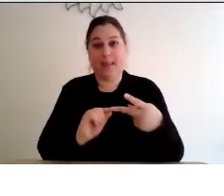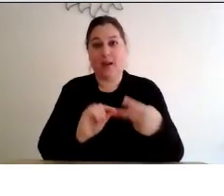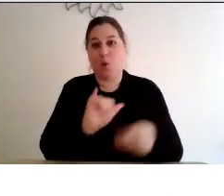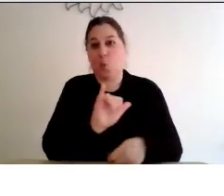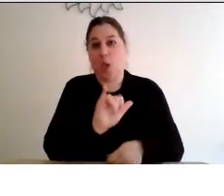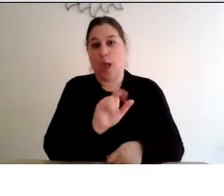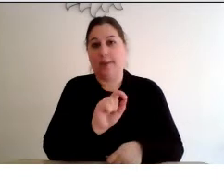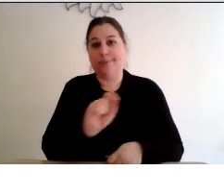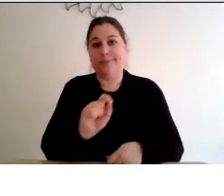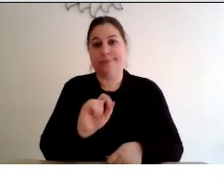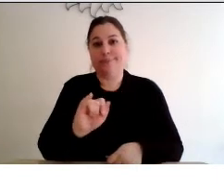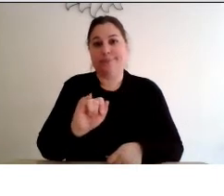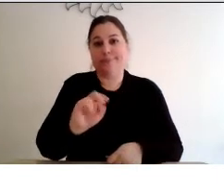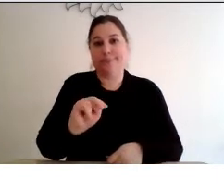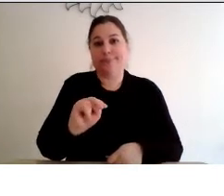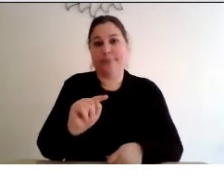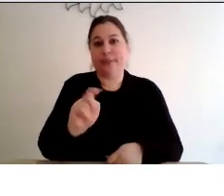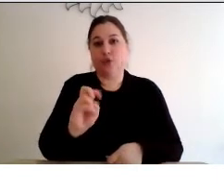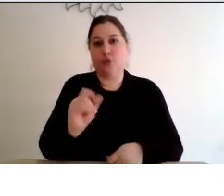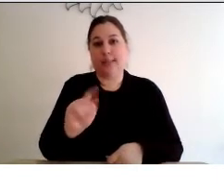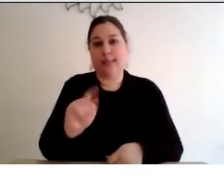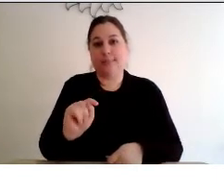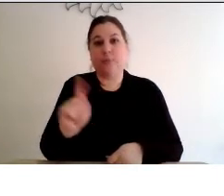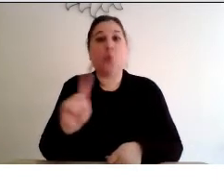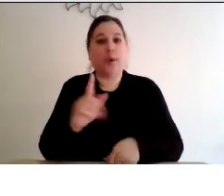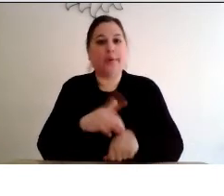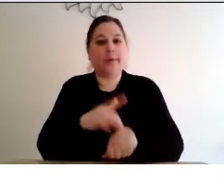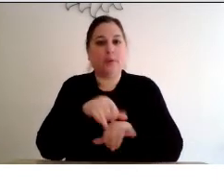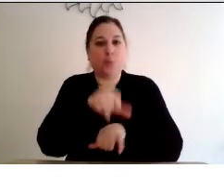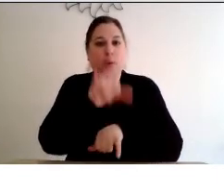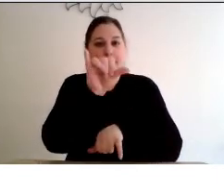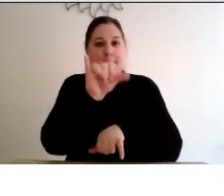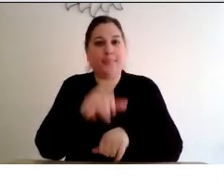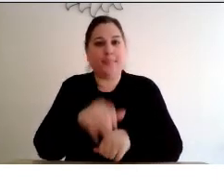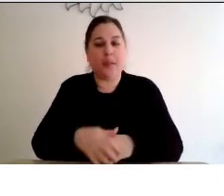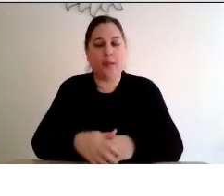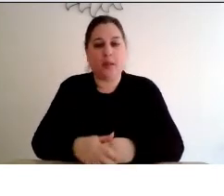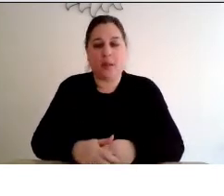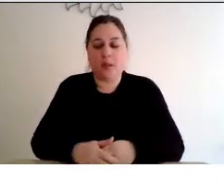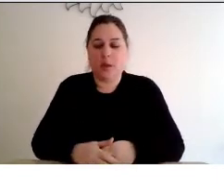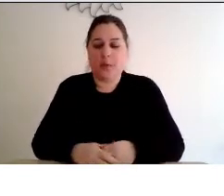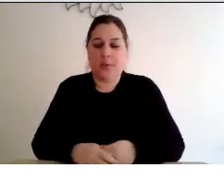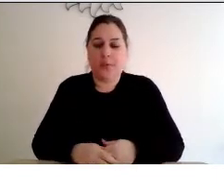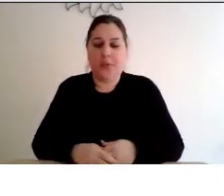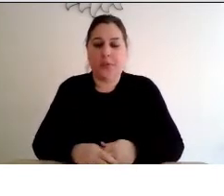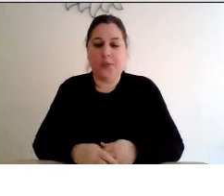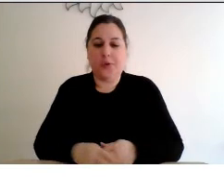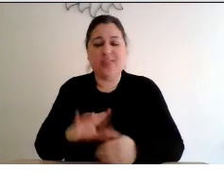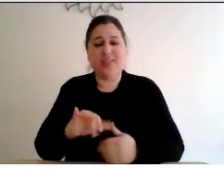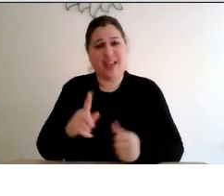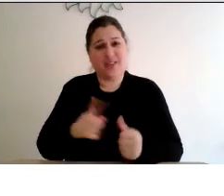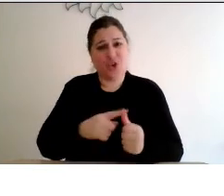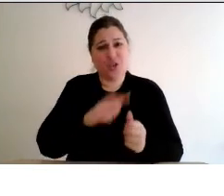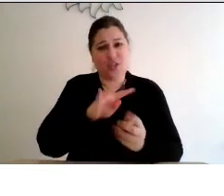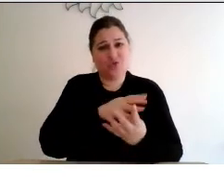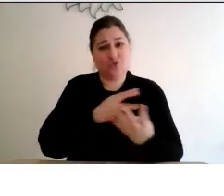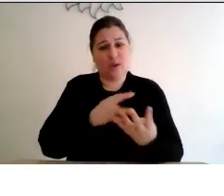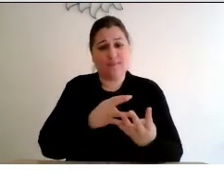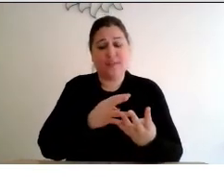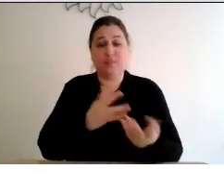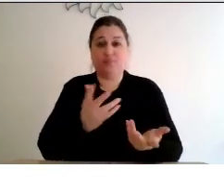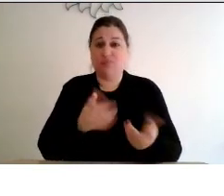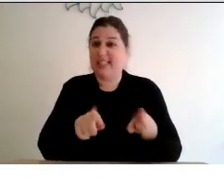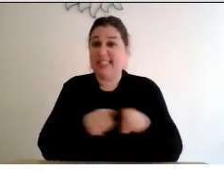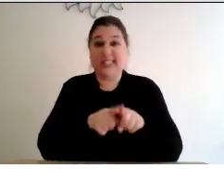it crosses always, so it's the same exact line. So that means that the slope of both equations are the same. So